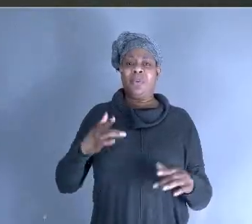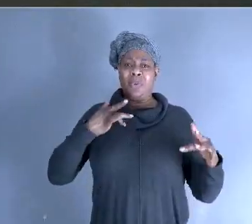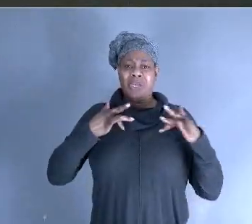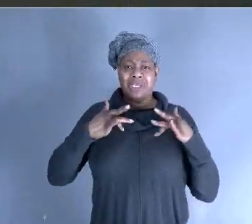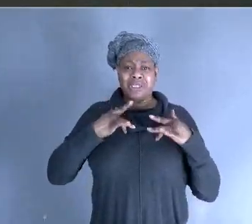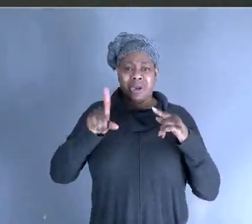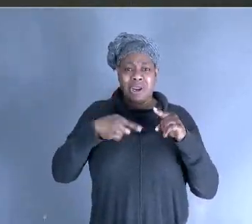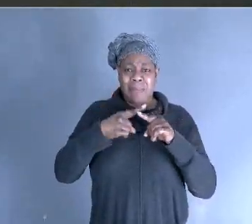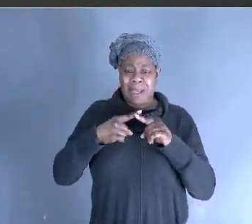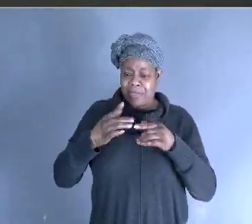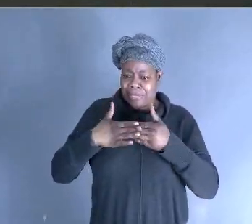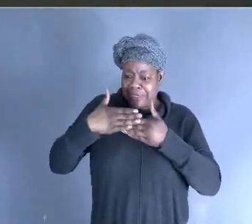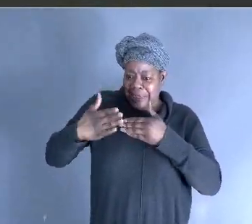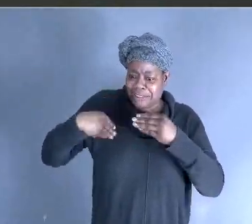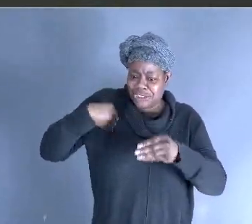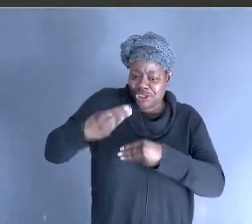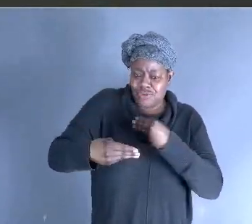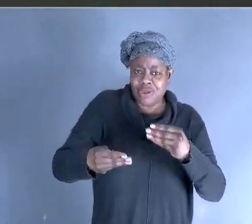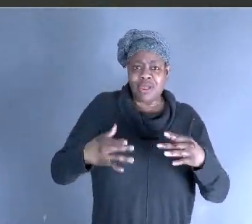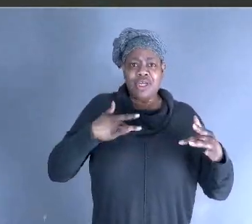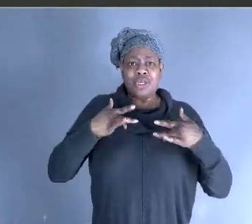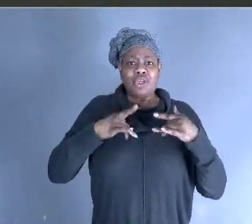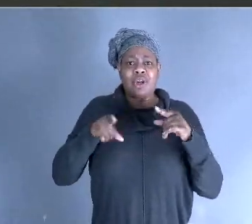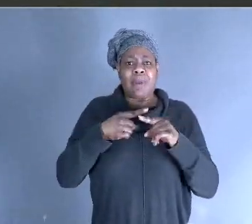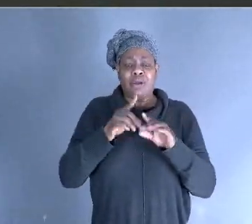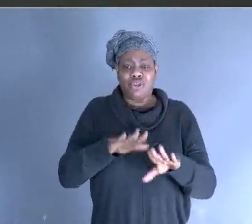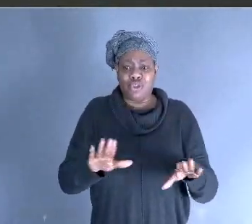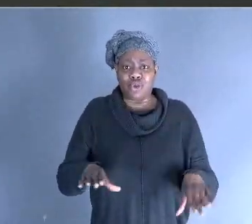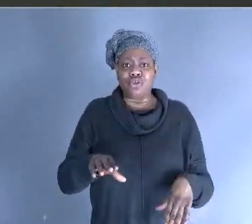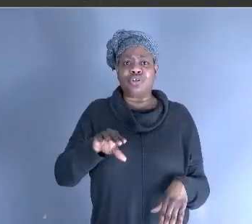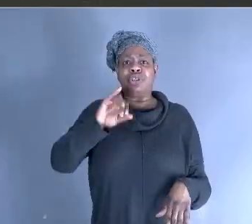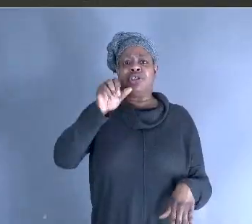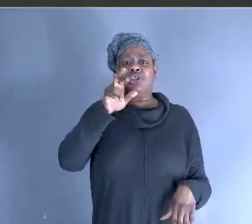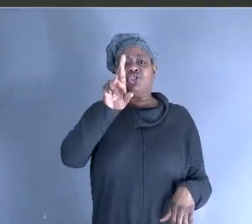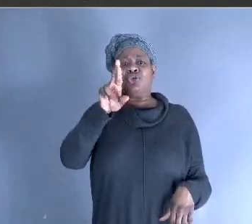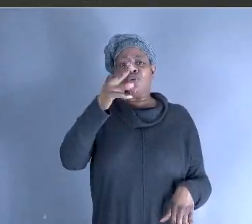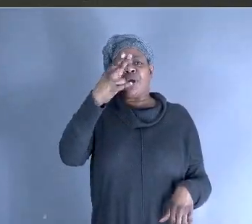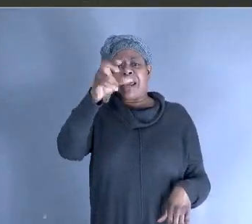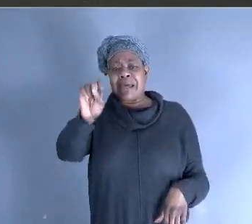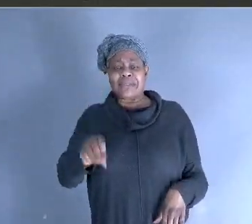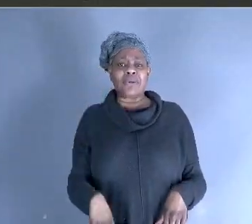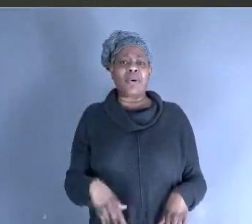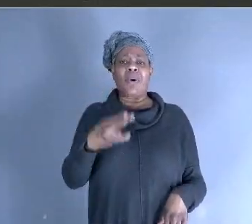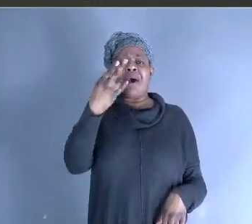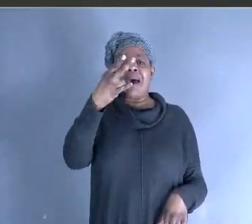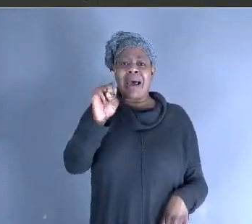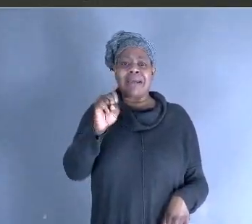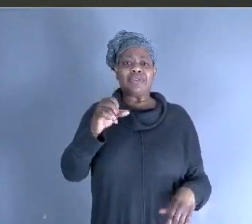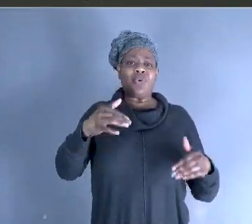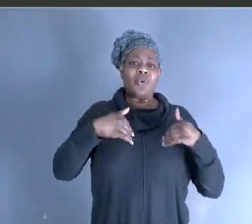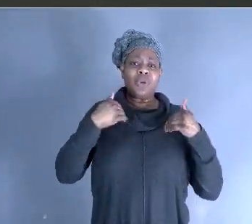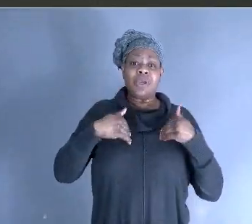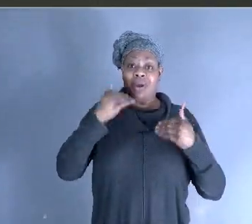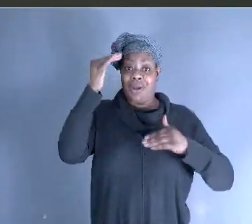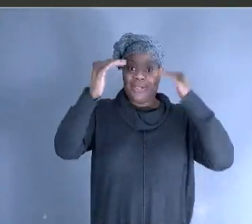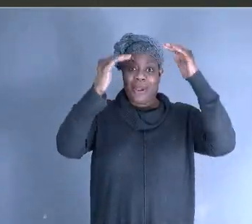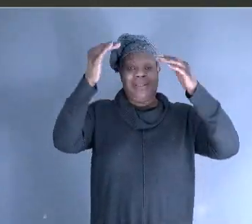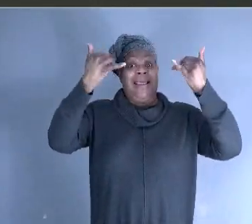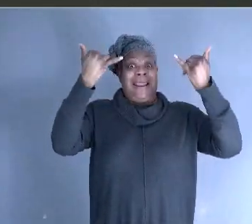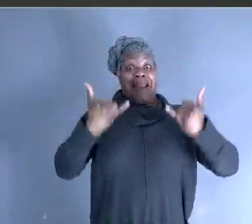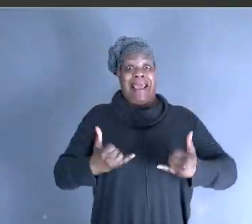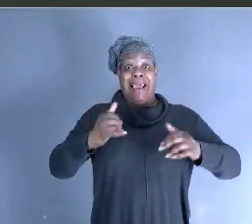generation not just children but junior high high school young adults and we get an opportunity now